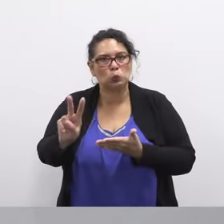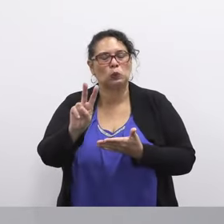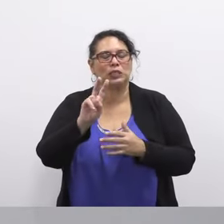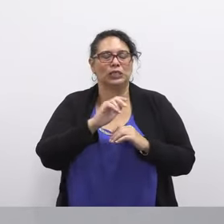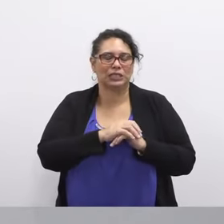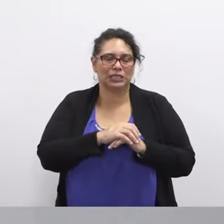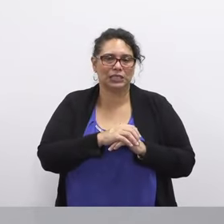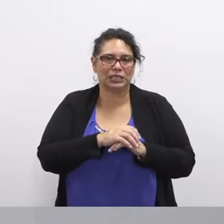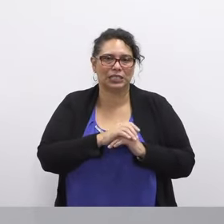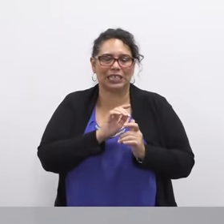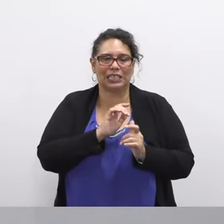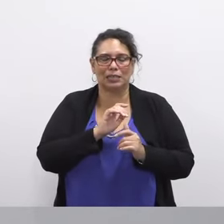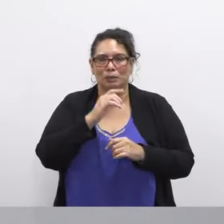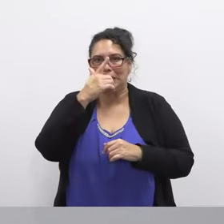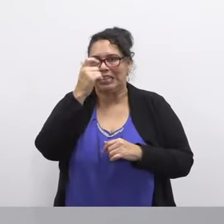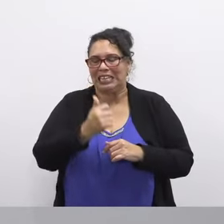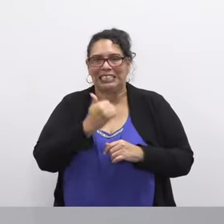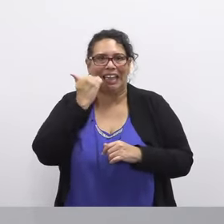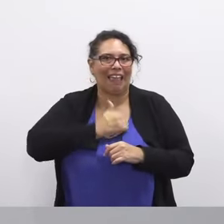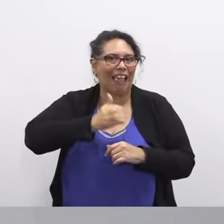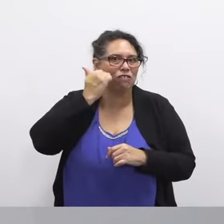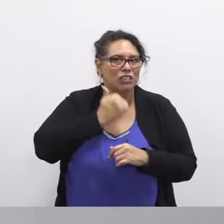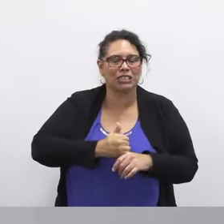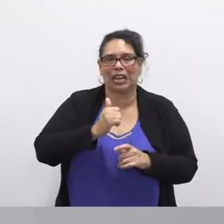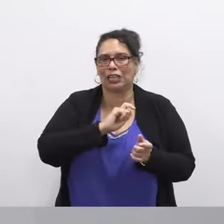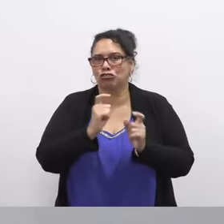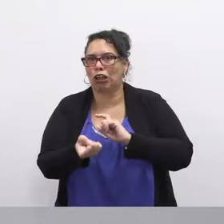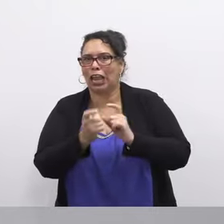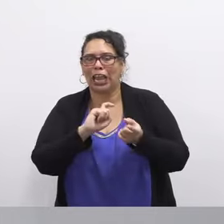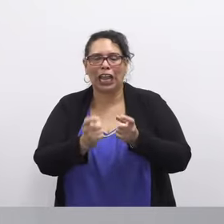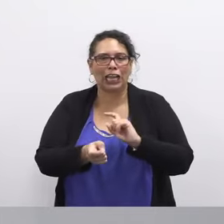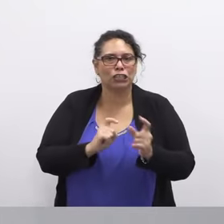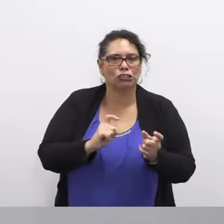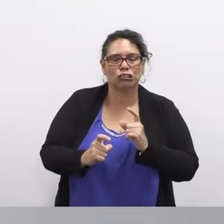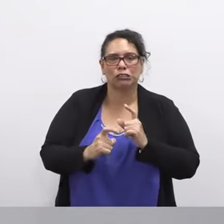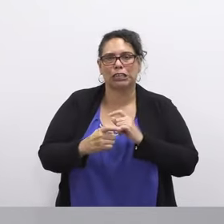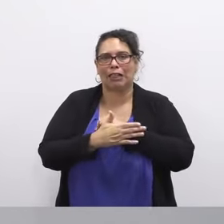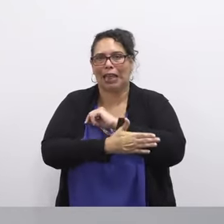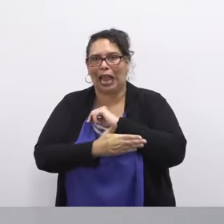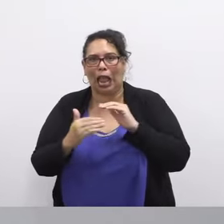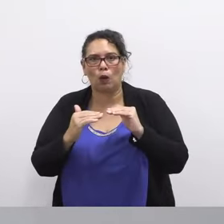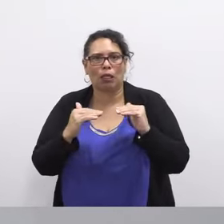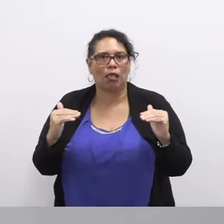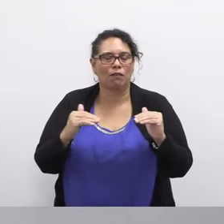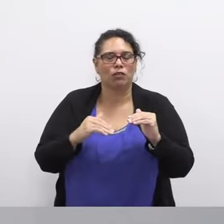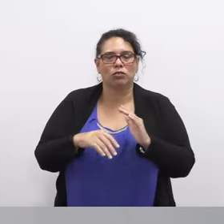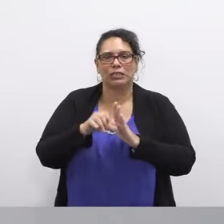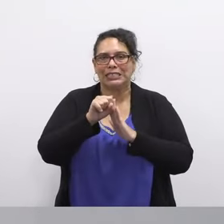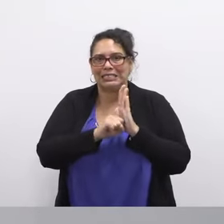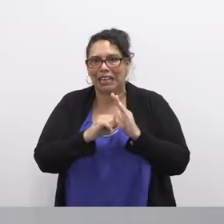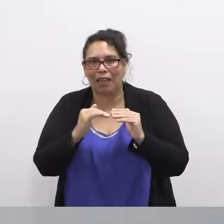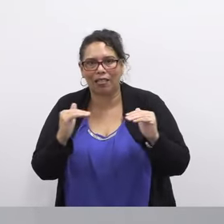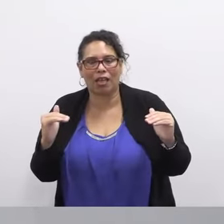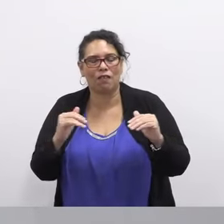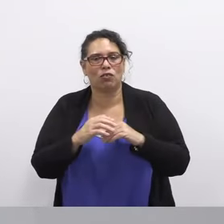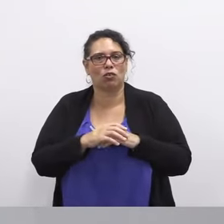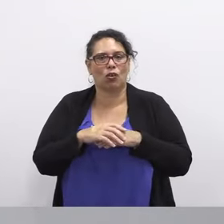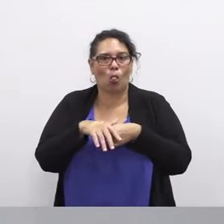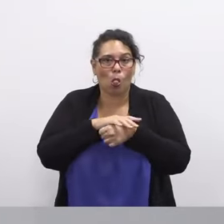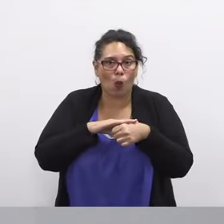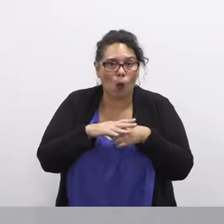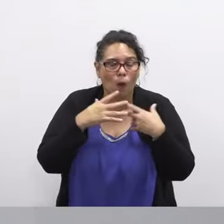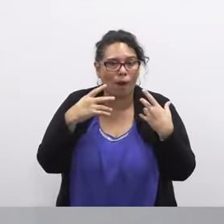day-to-day changes at the state level, at the county level, and then with our local health